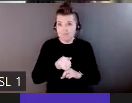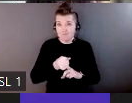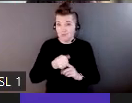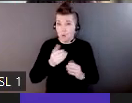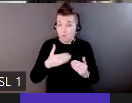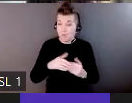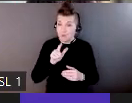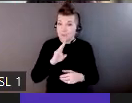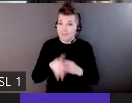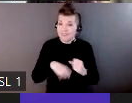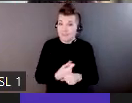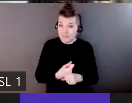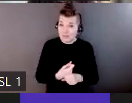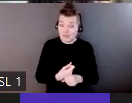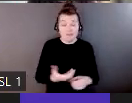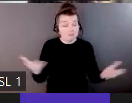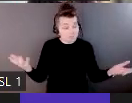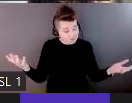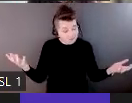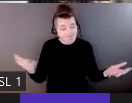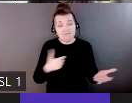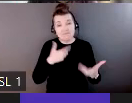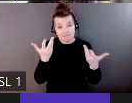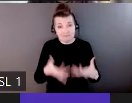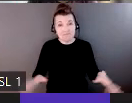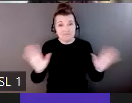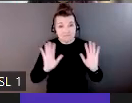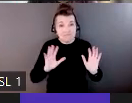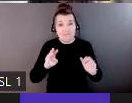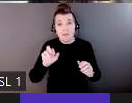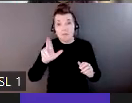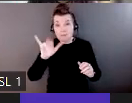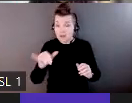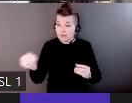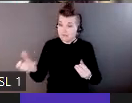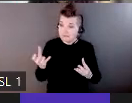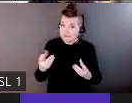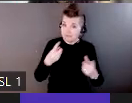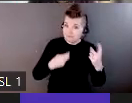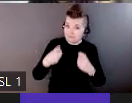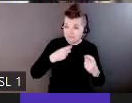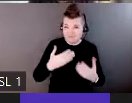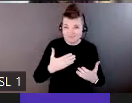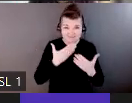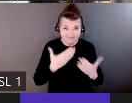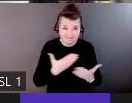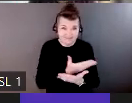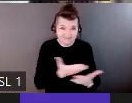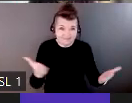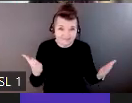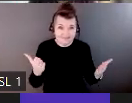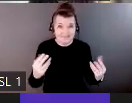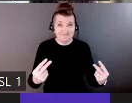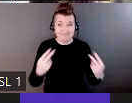my thoughts. I'm more than available for questions. Mary can walk us through those, and I can't thank everyone enough for being here today. What a